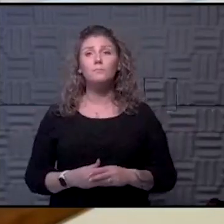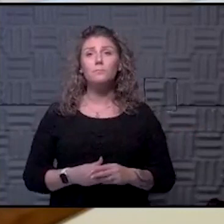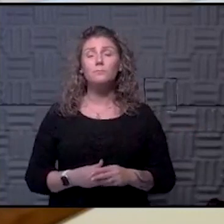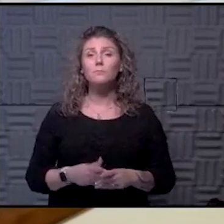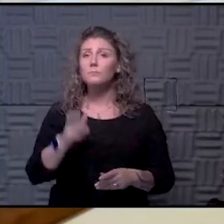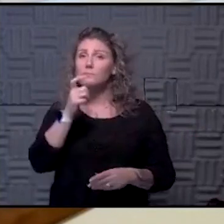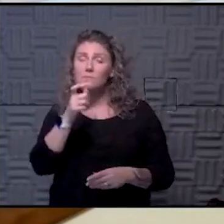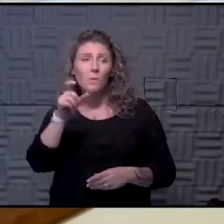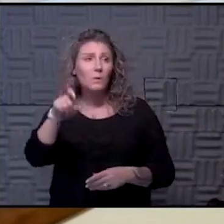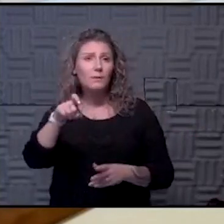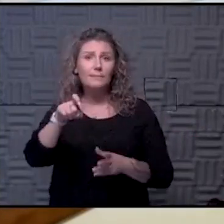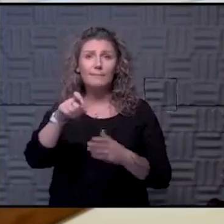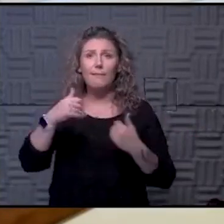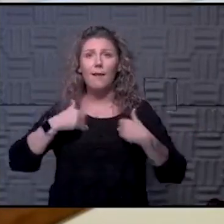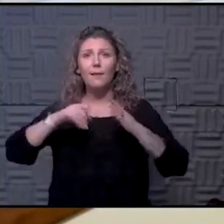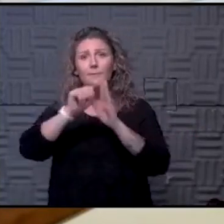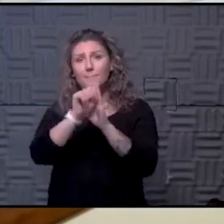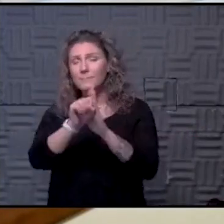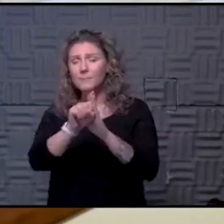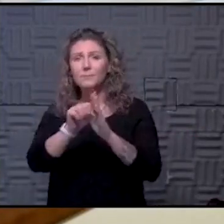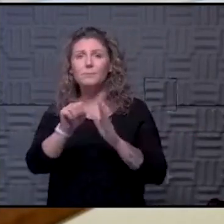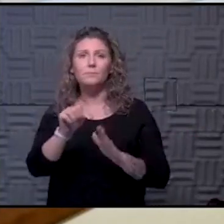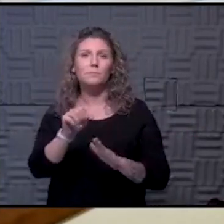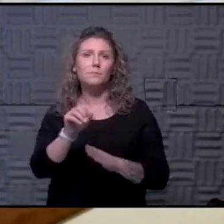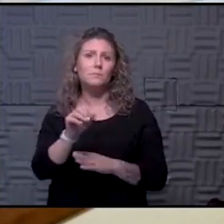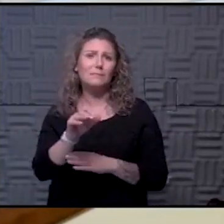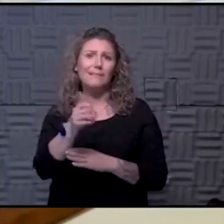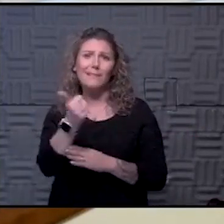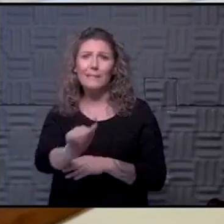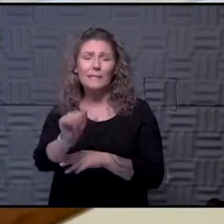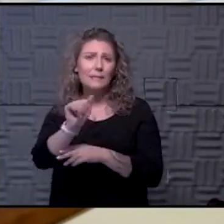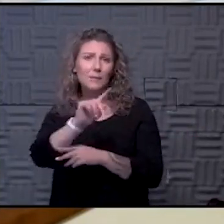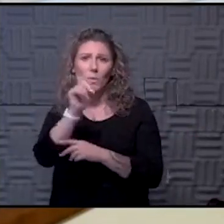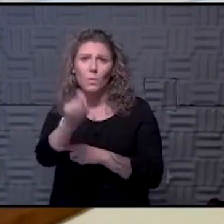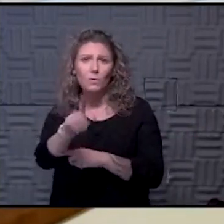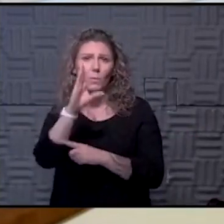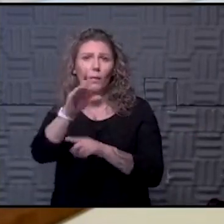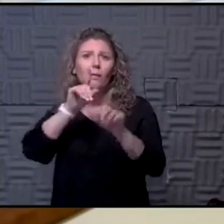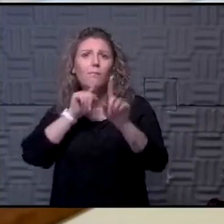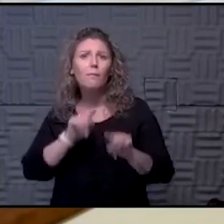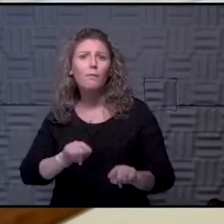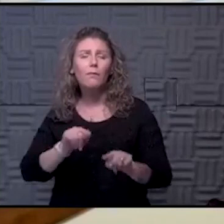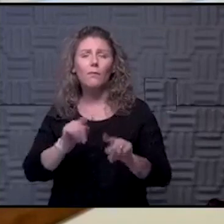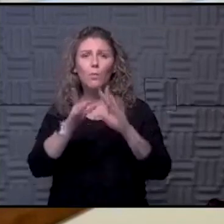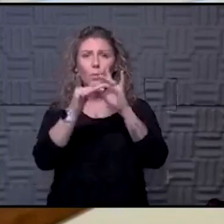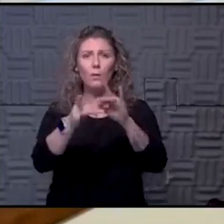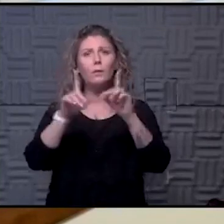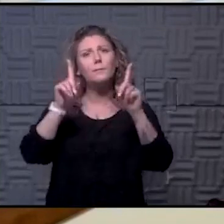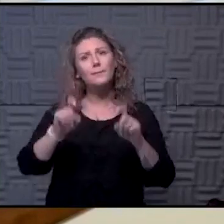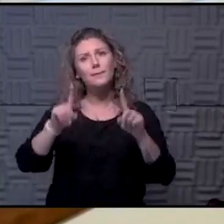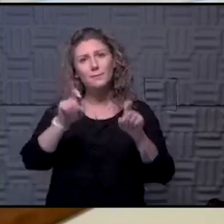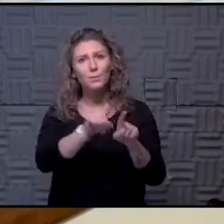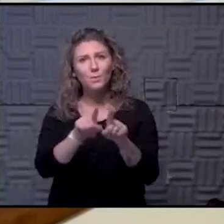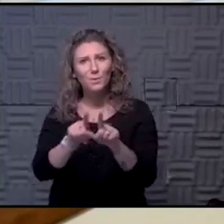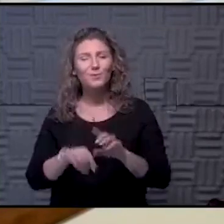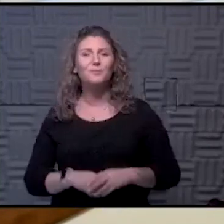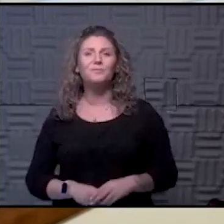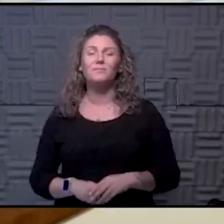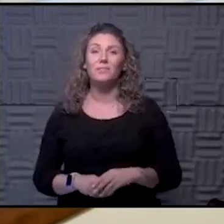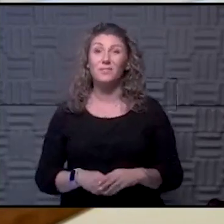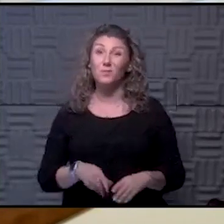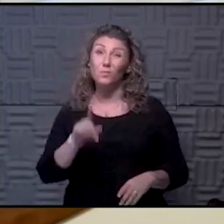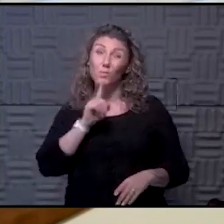be symptomatic, and we can definitely answer any questions on testing as well. That has to be a